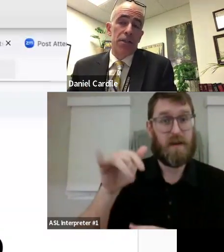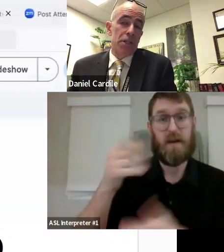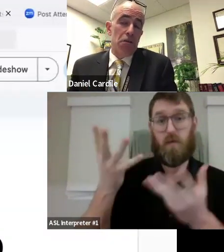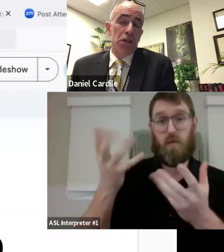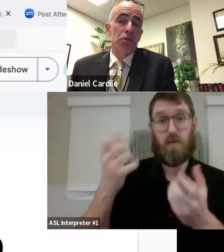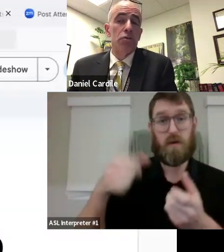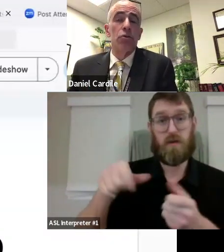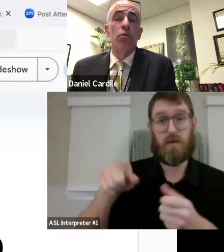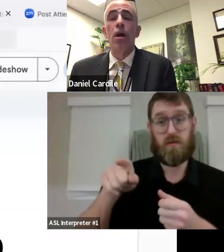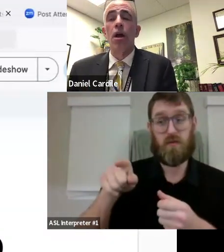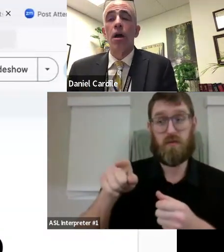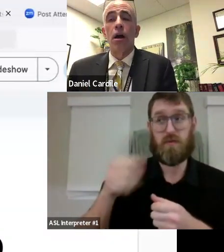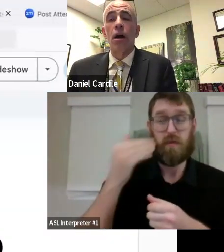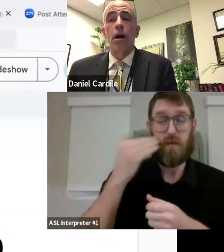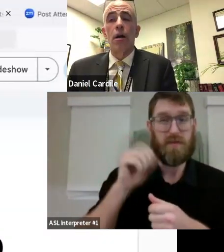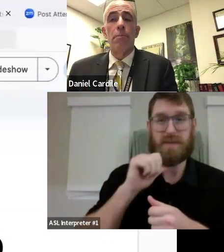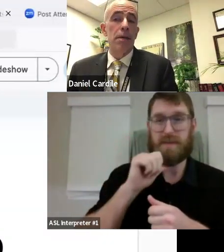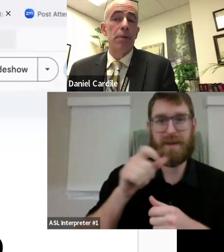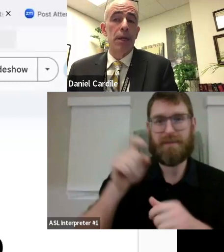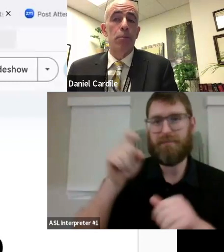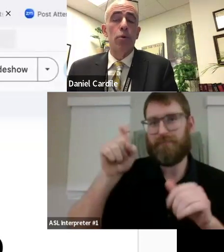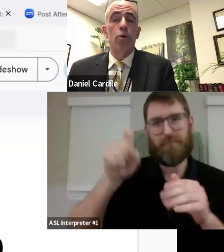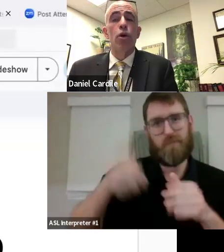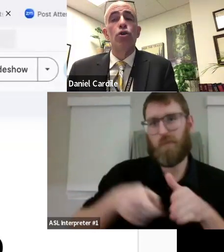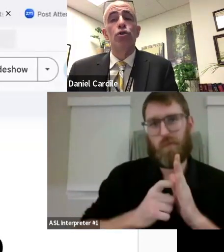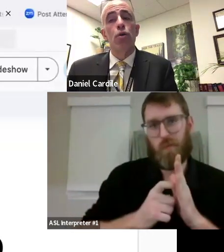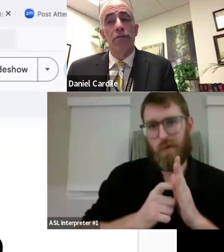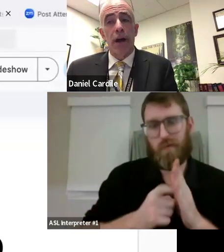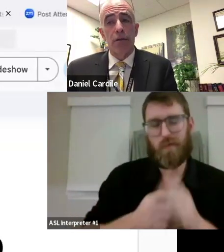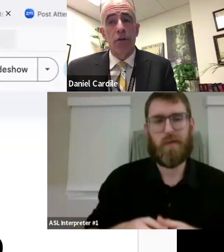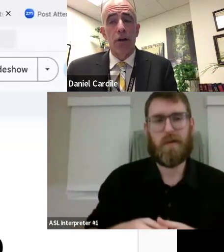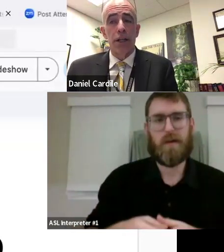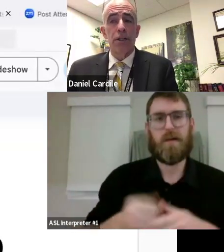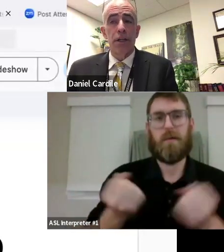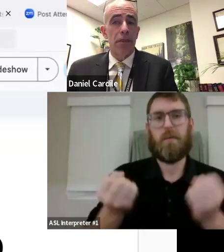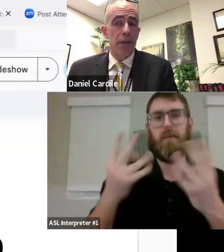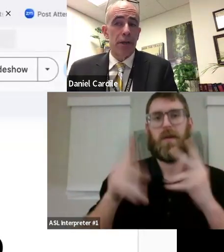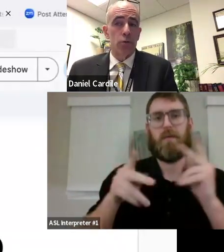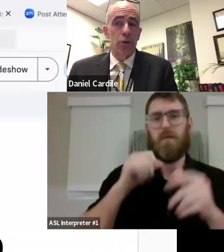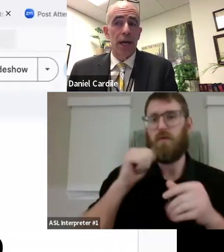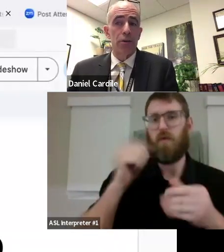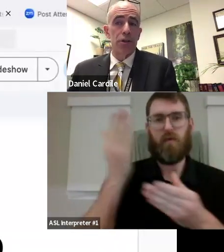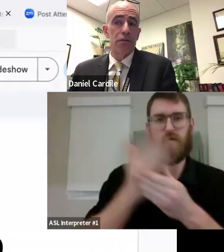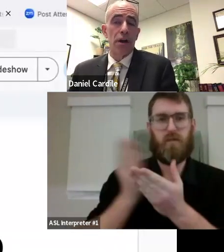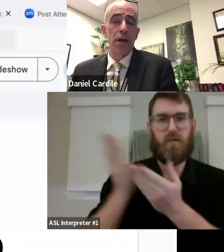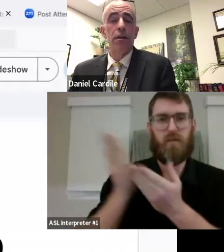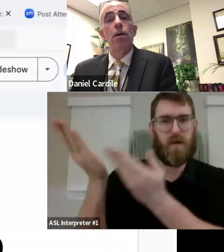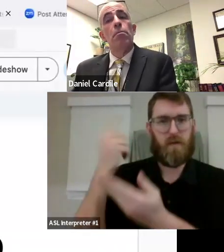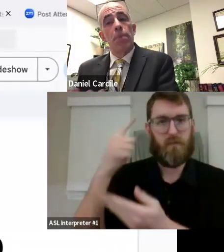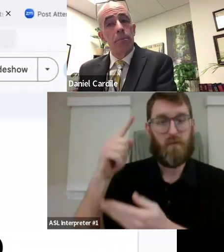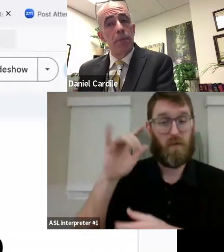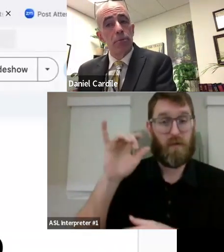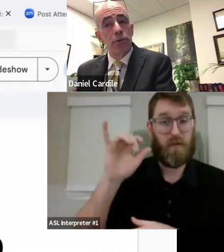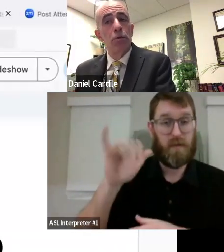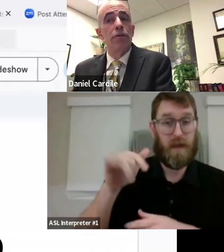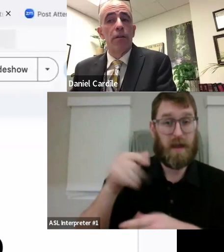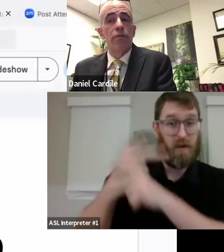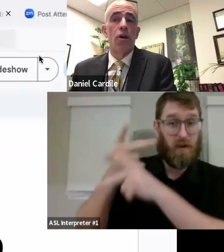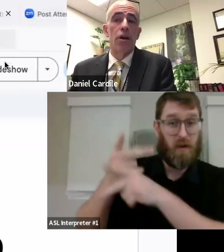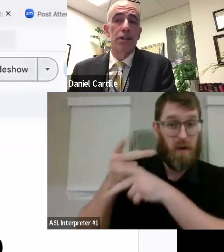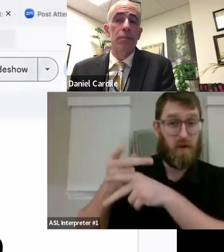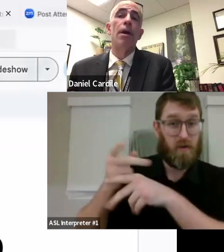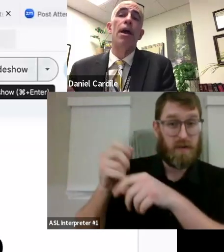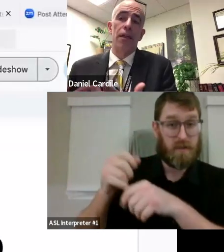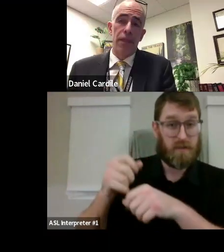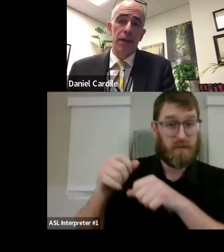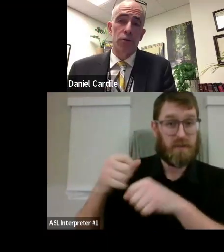not necessarily true. Many people don't file for guardianship and things work out just fine. Many people do file